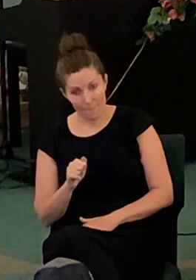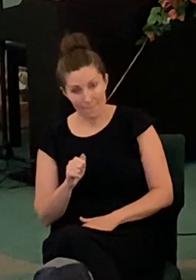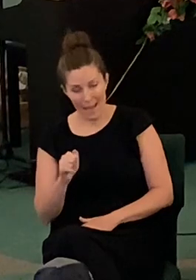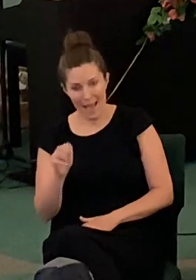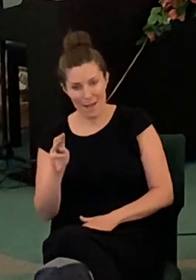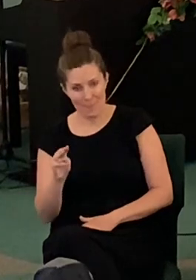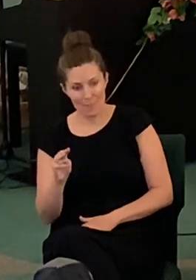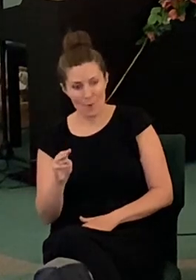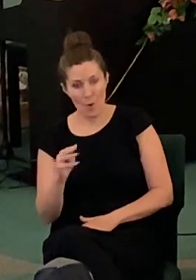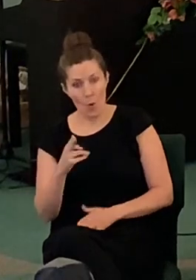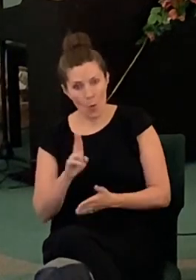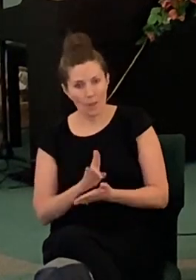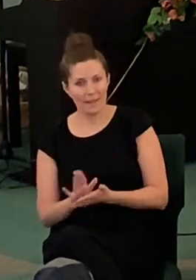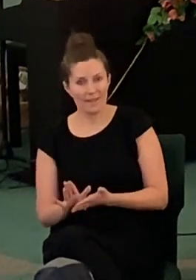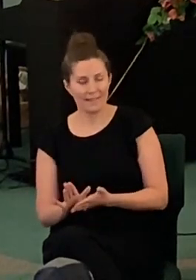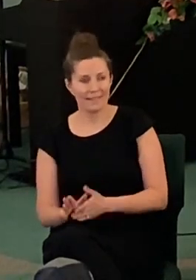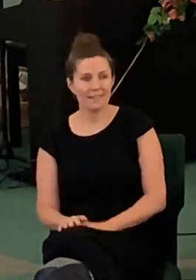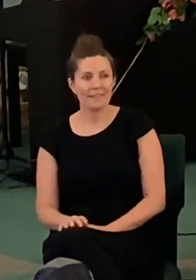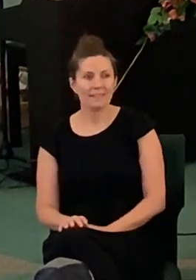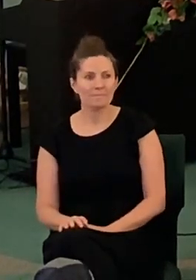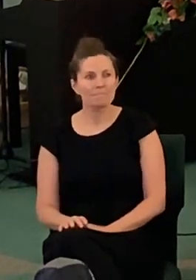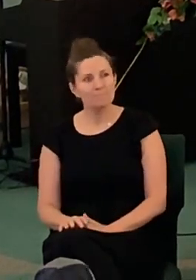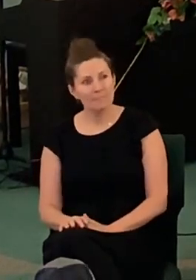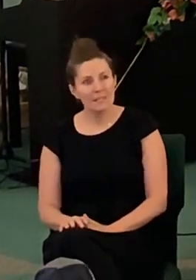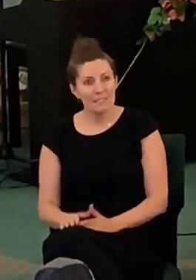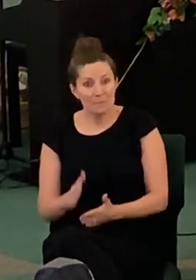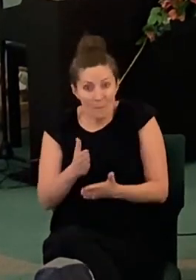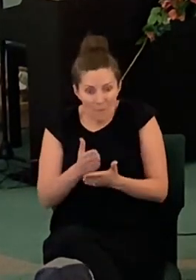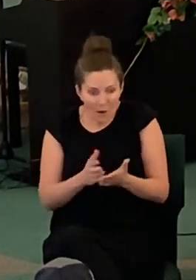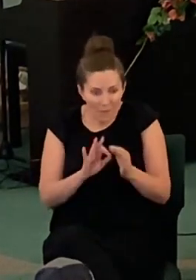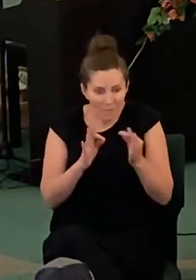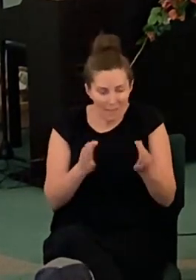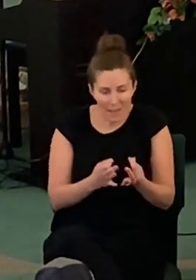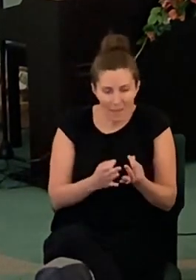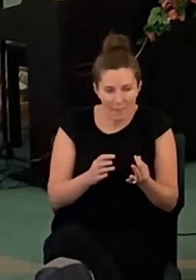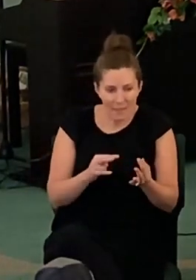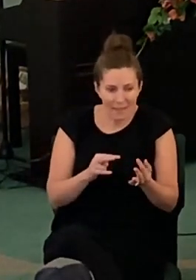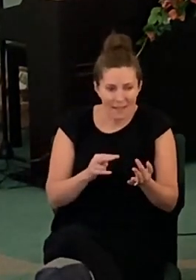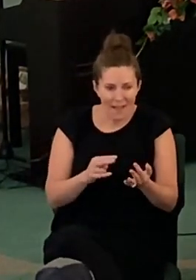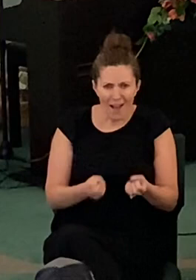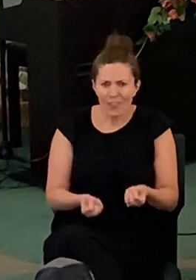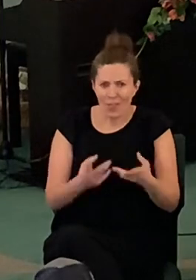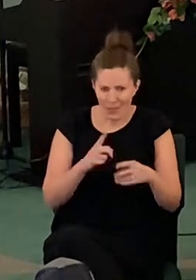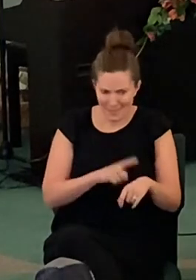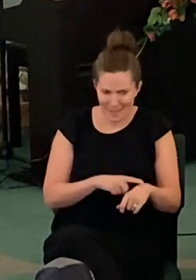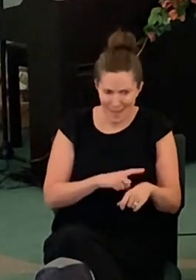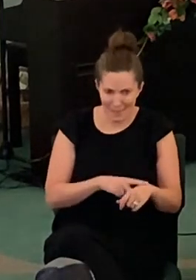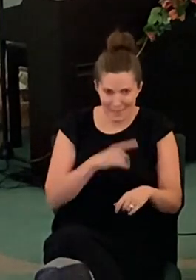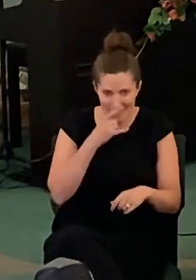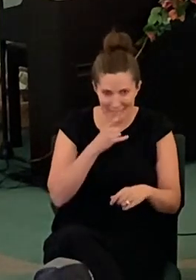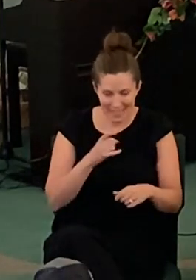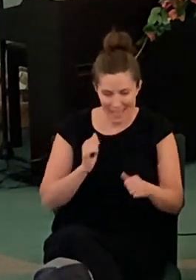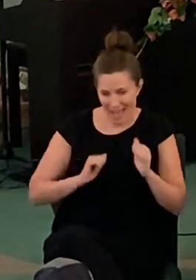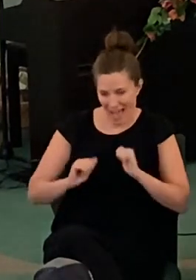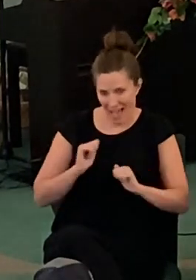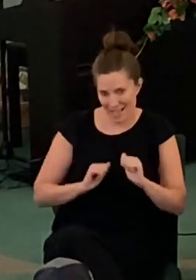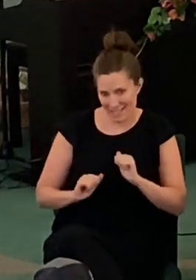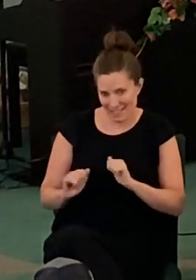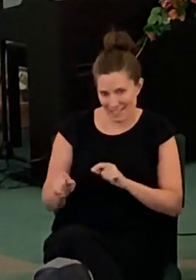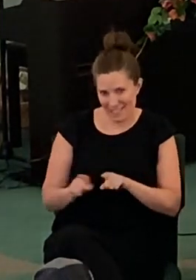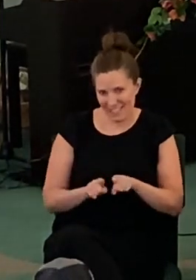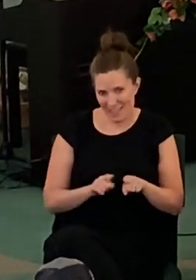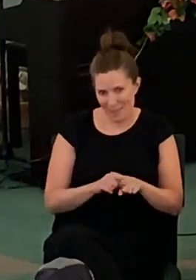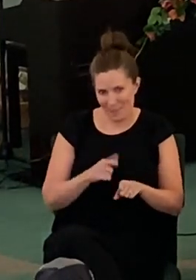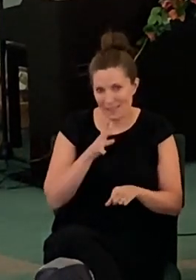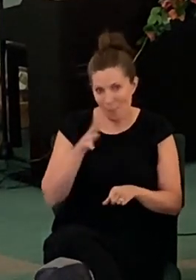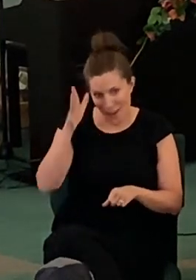See, part of being a member of a family is the kids usually start to act like the parent without even realizing that. We've all learned